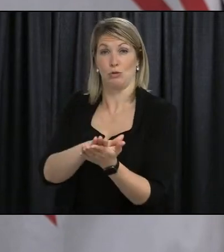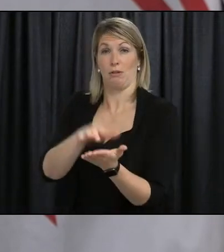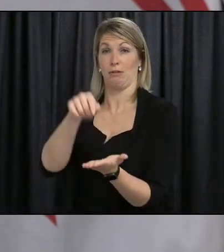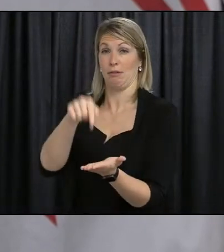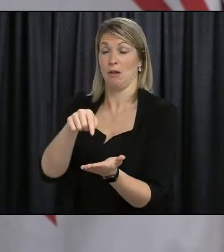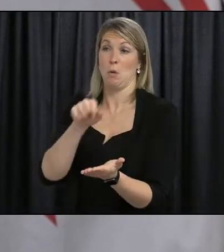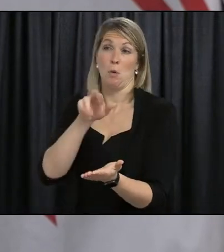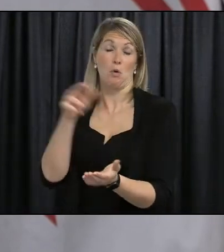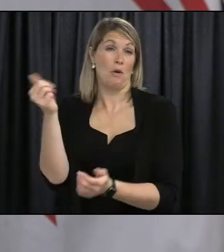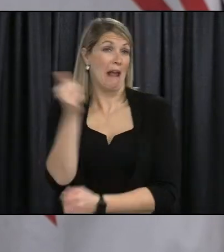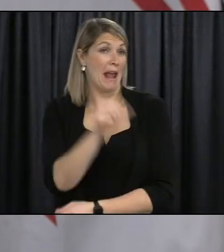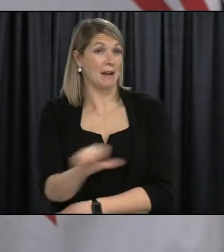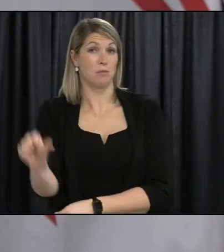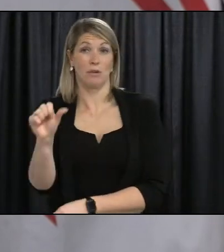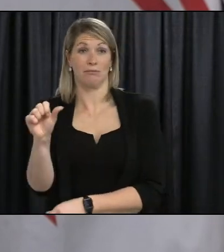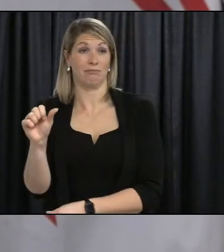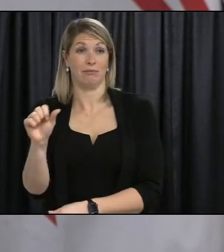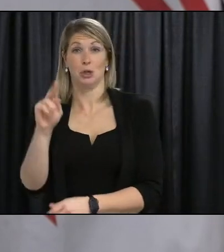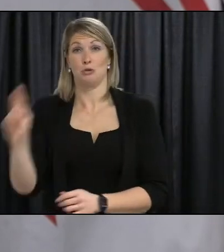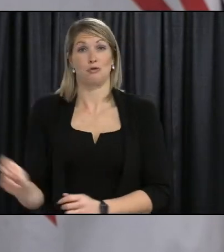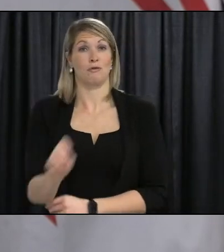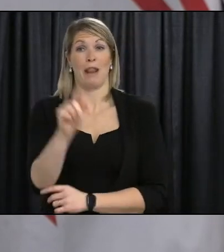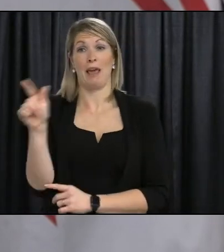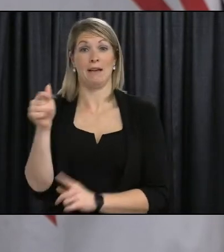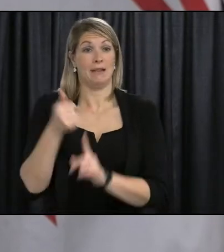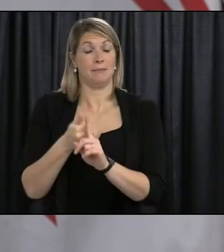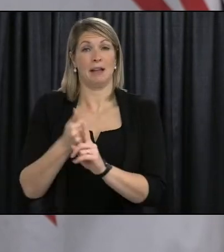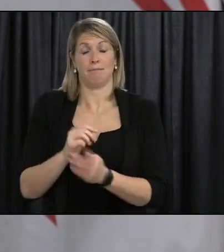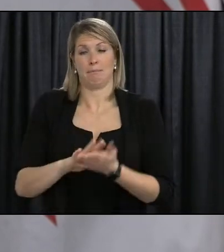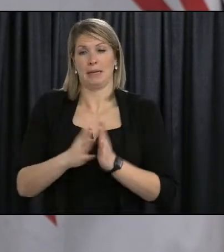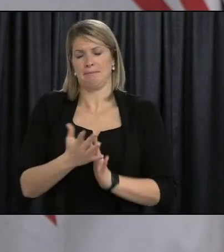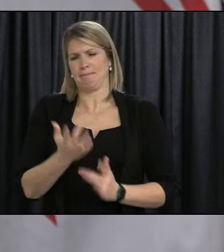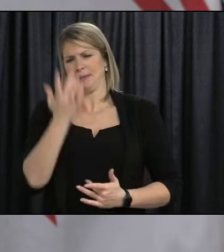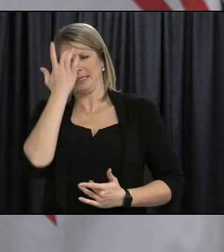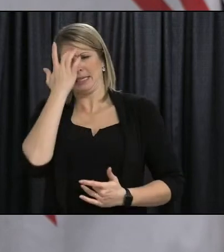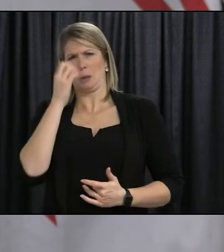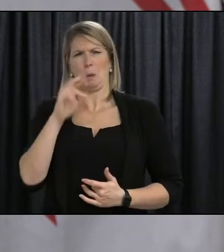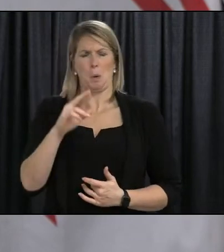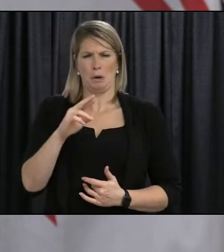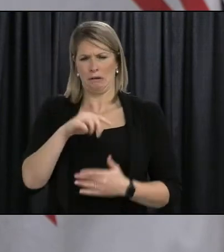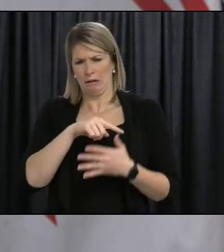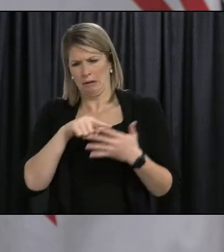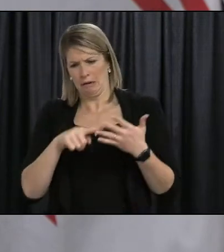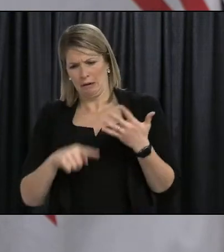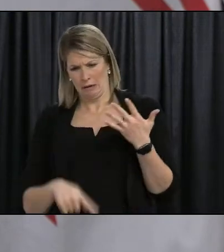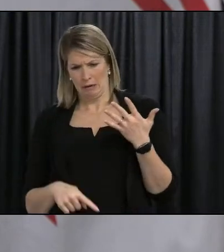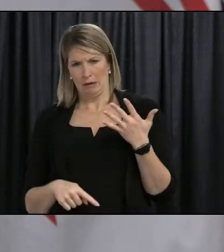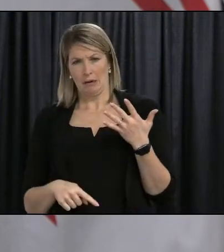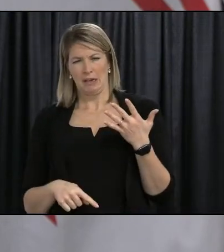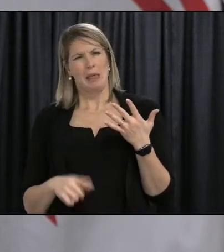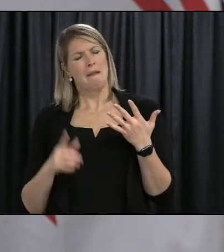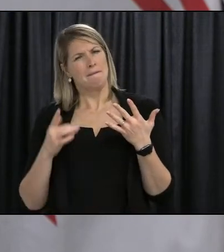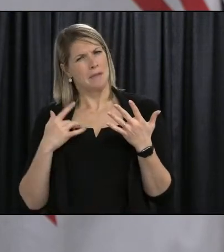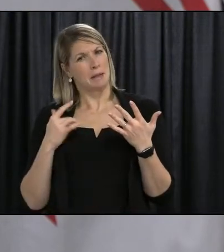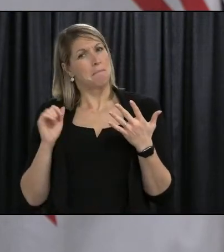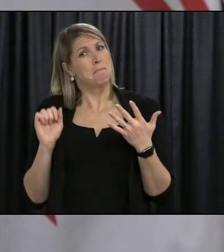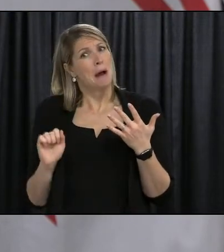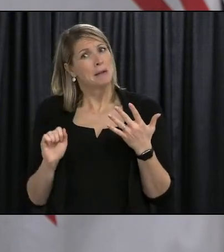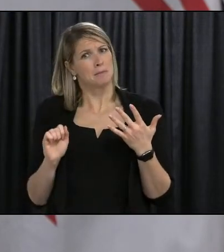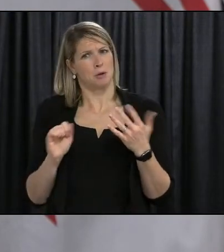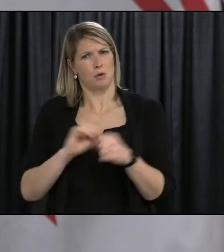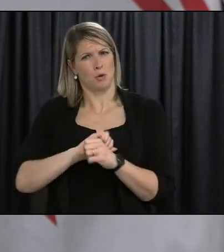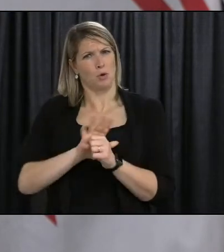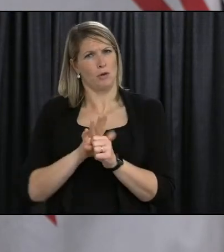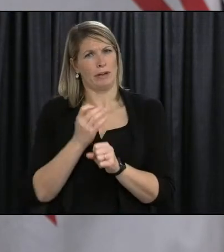the province really who develops to monitor for symptoms, if they develop symptoms that are consistent with COVID-19, then they certainly need